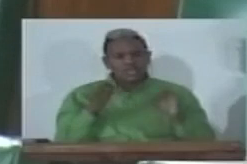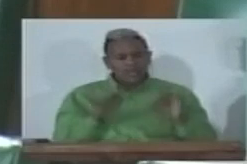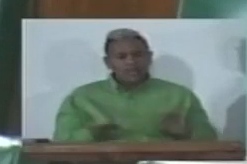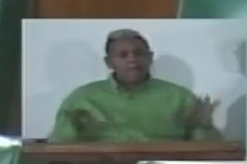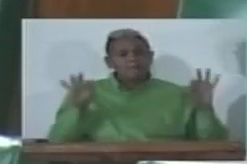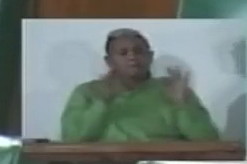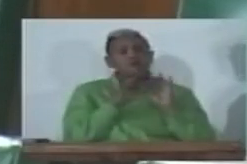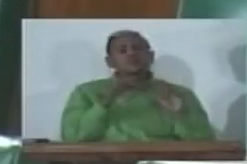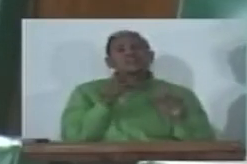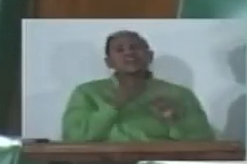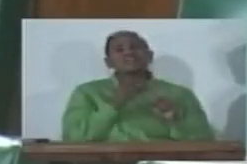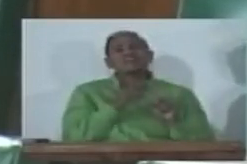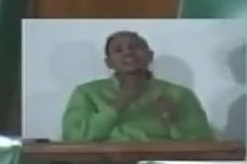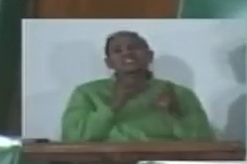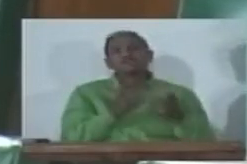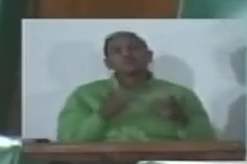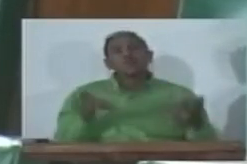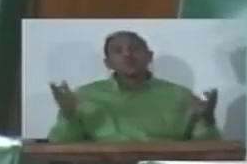effective tool.